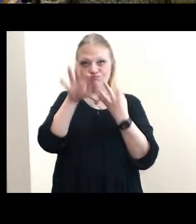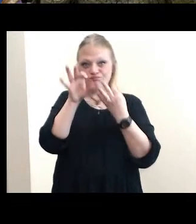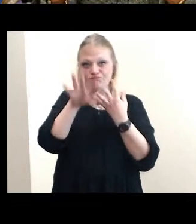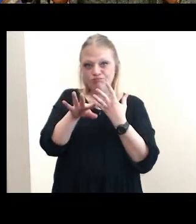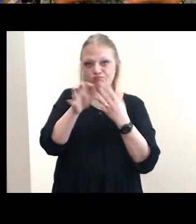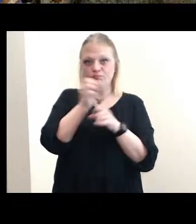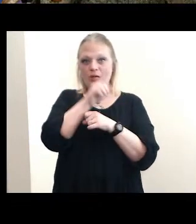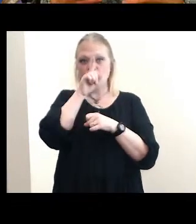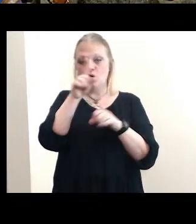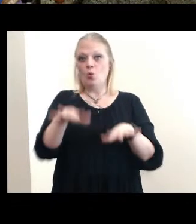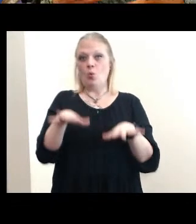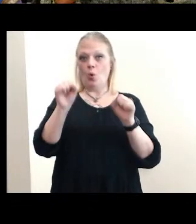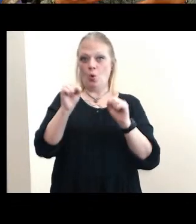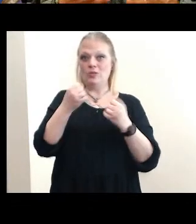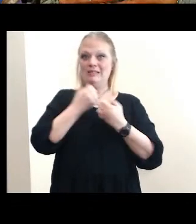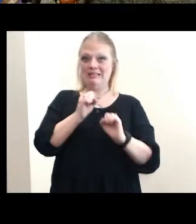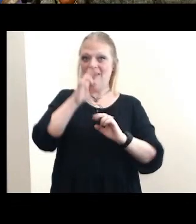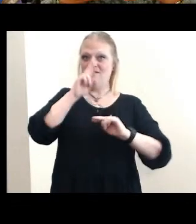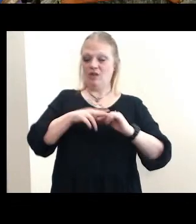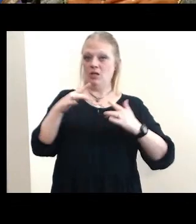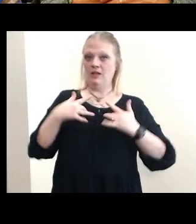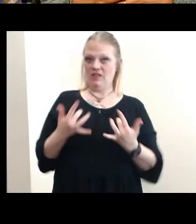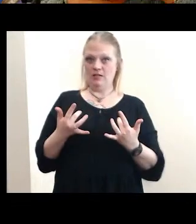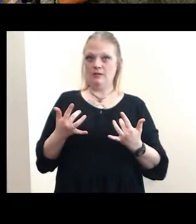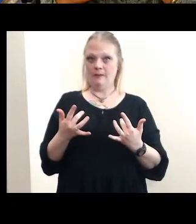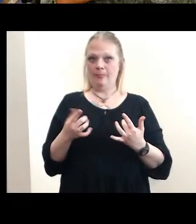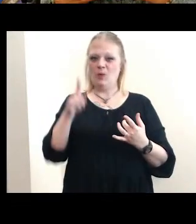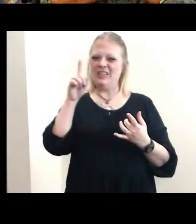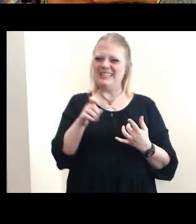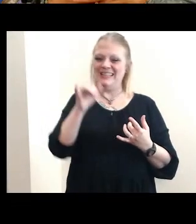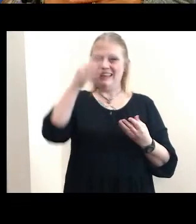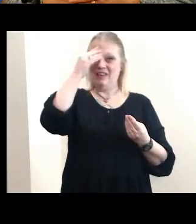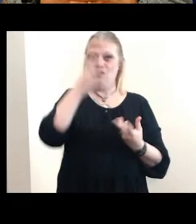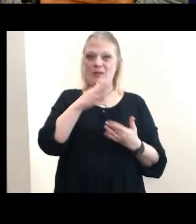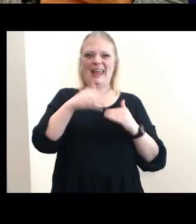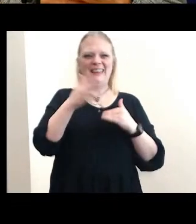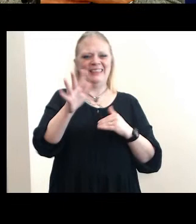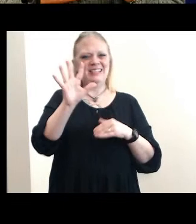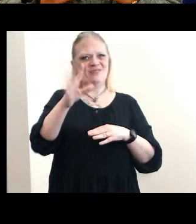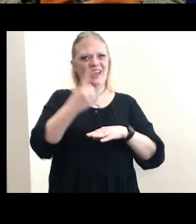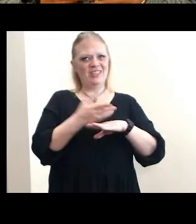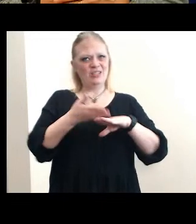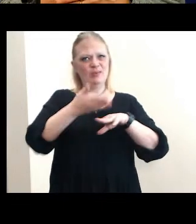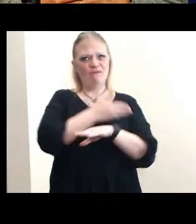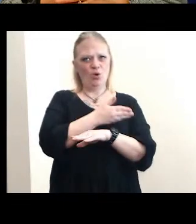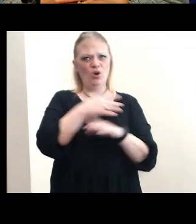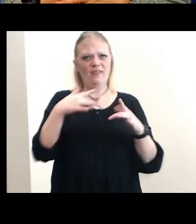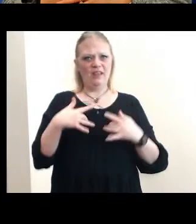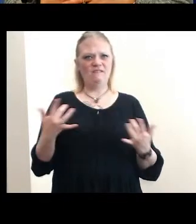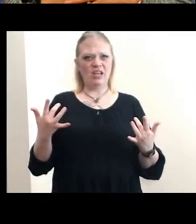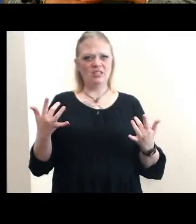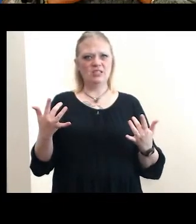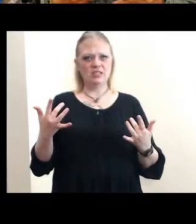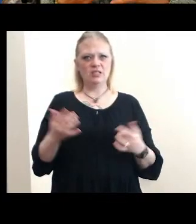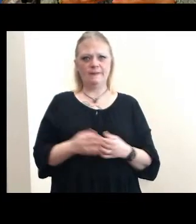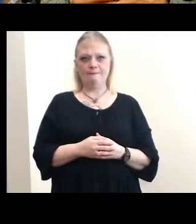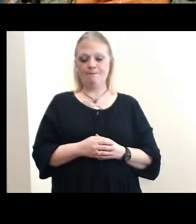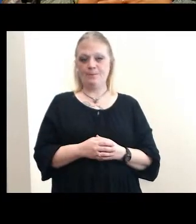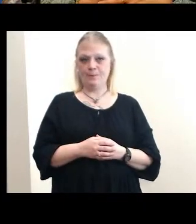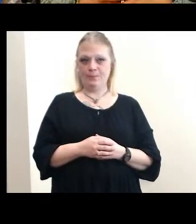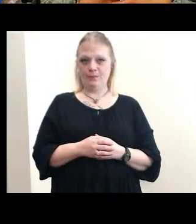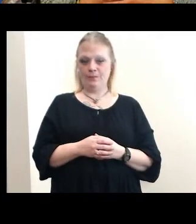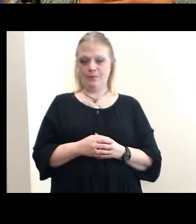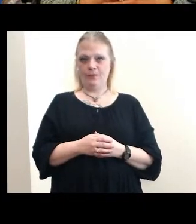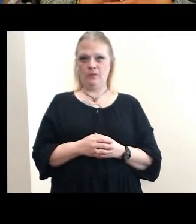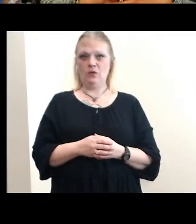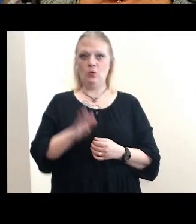sure that you're hosting a safe and fun event. And we need that information at least 5 days before the event. There is